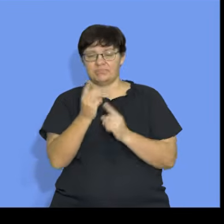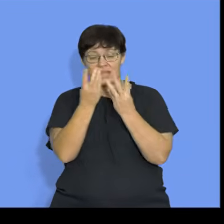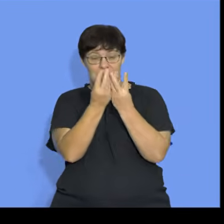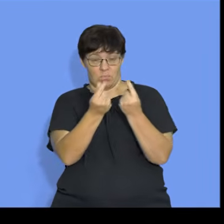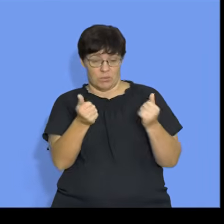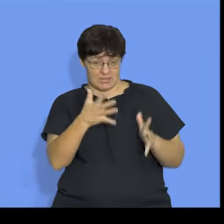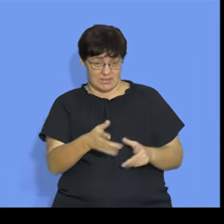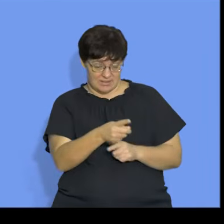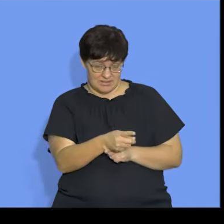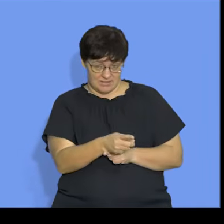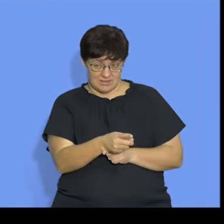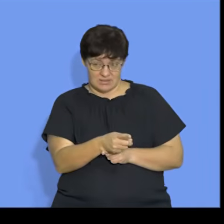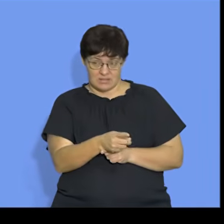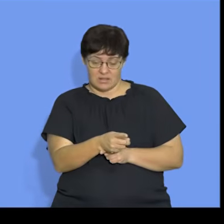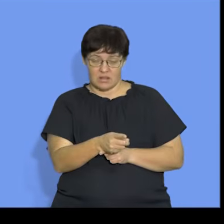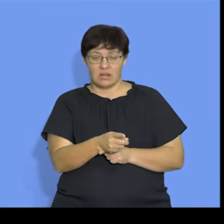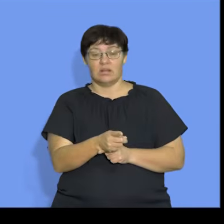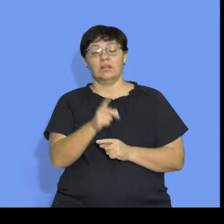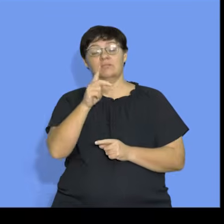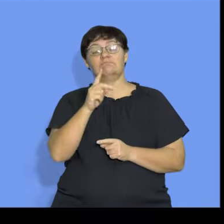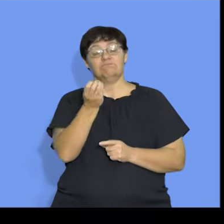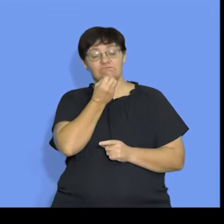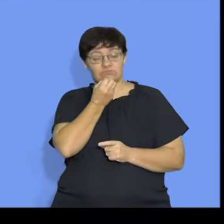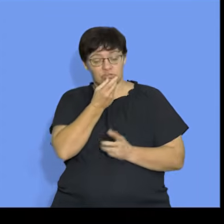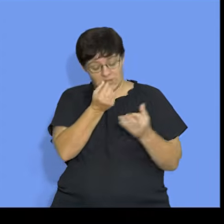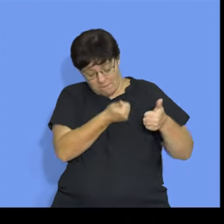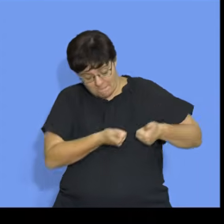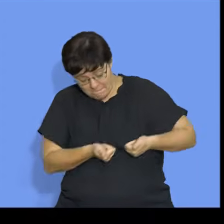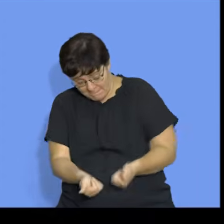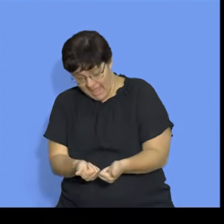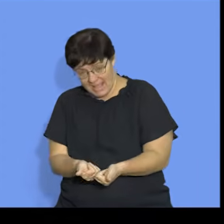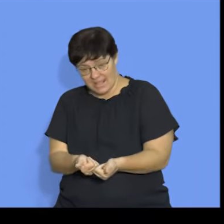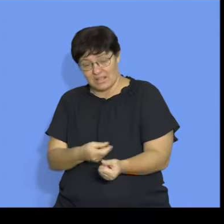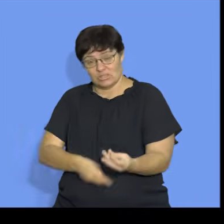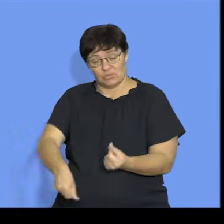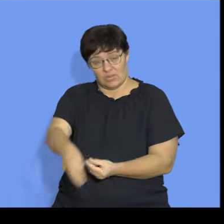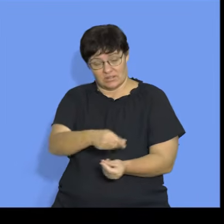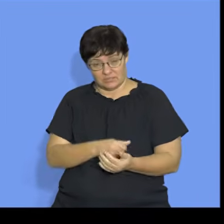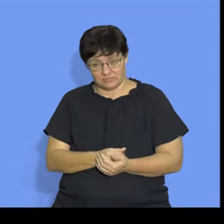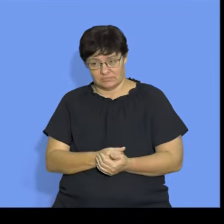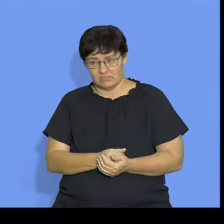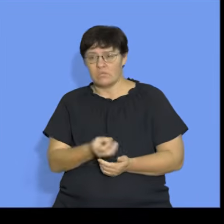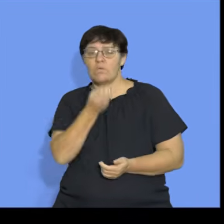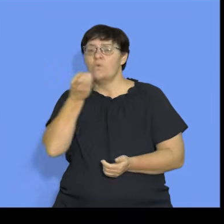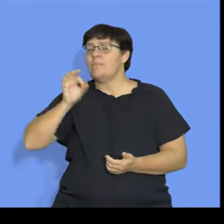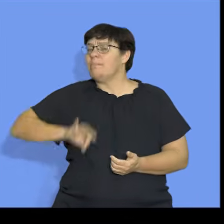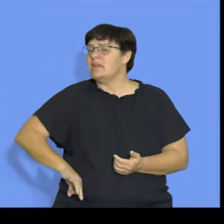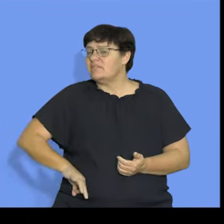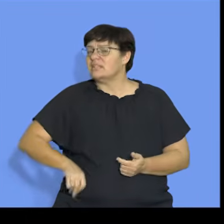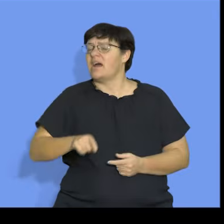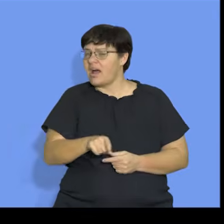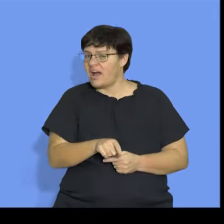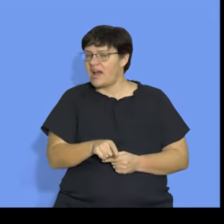decomposers returning the nutrients, all right, to the soil. And who benefits from these beautiful nutrients?